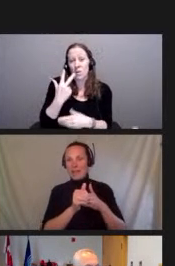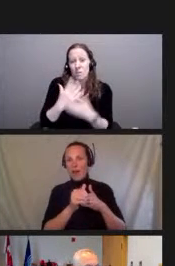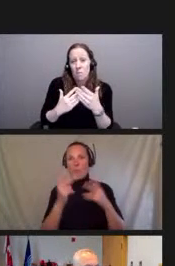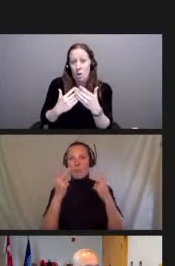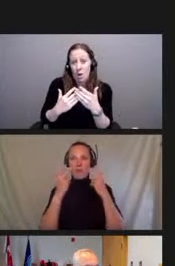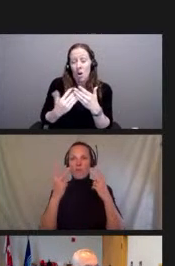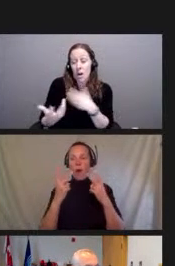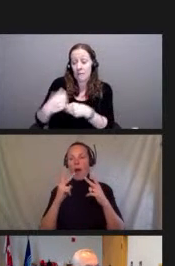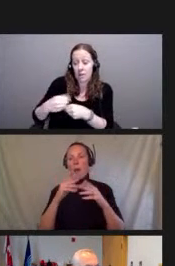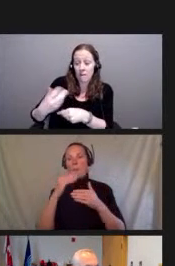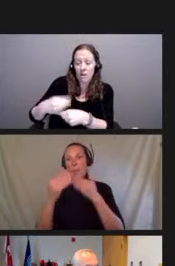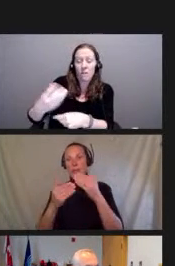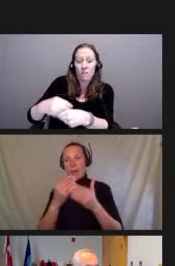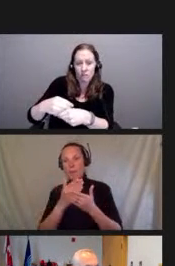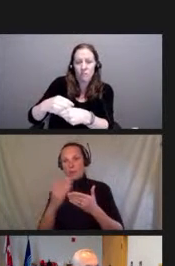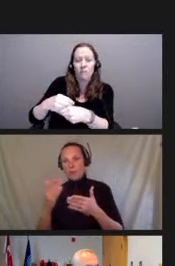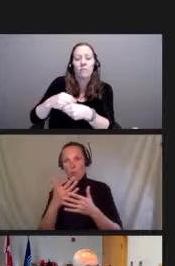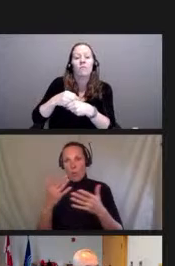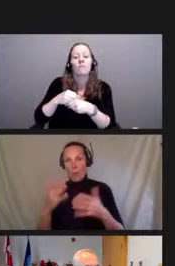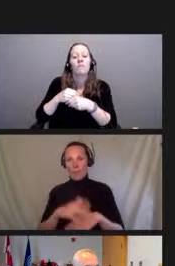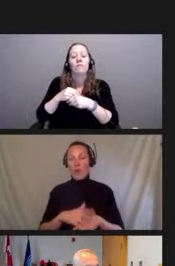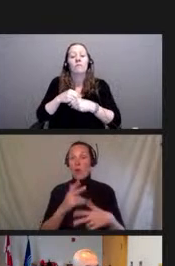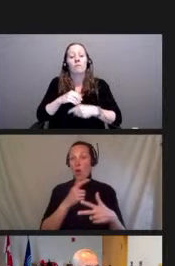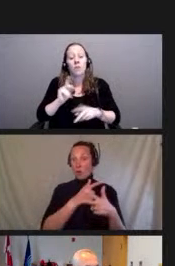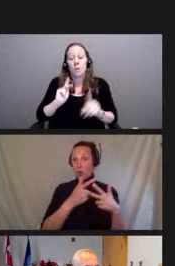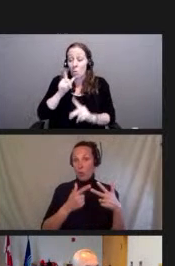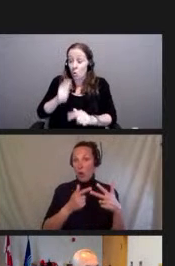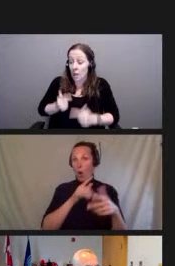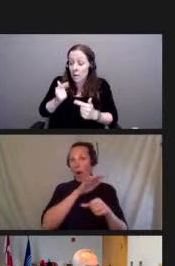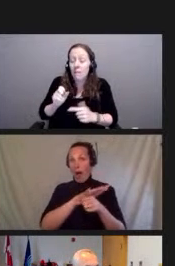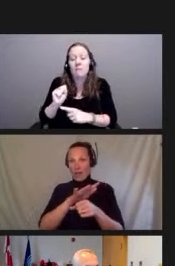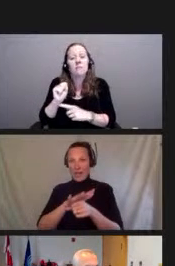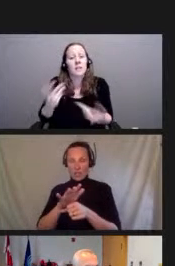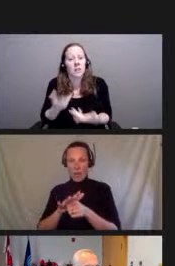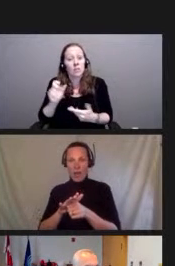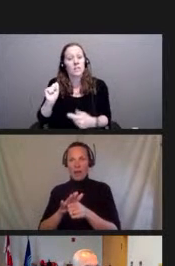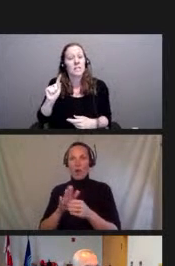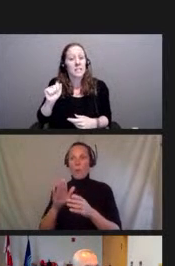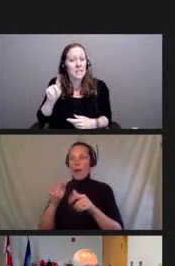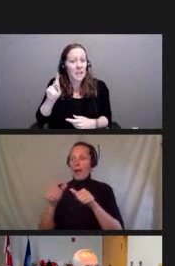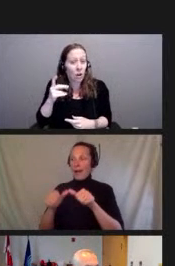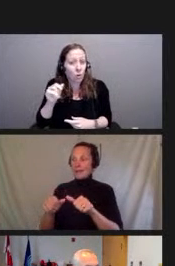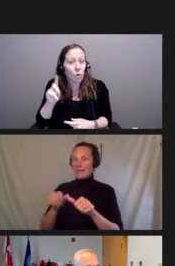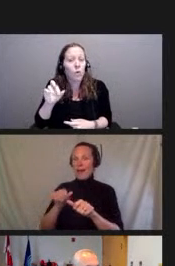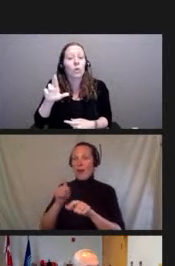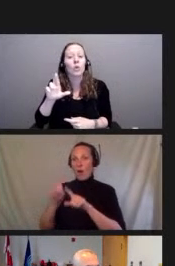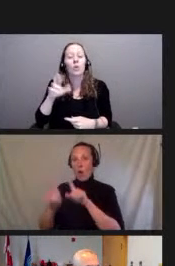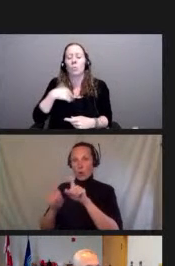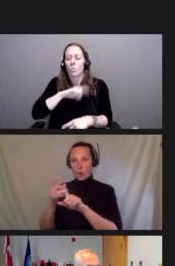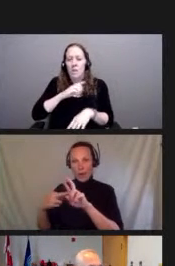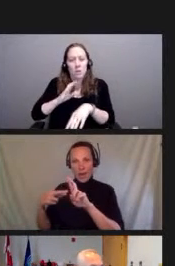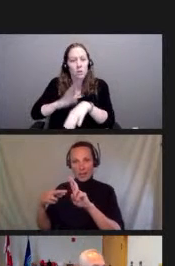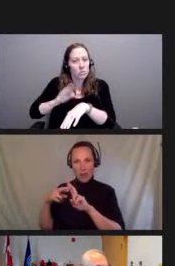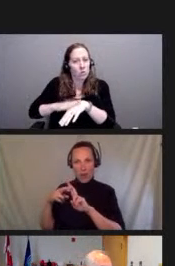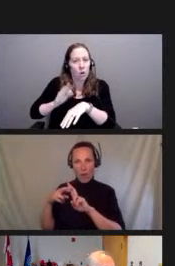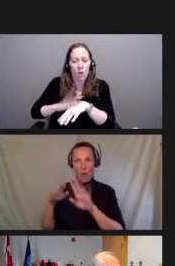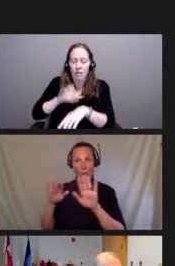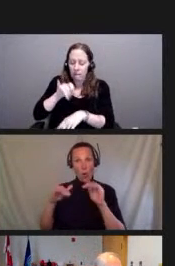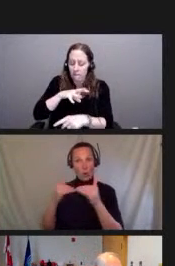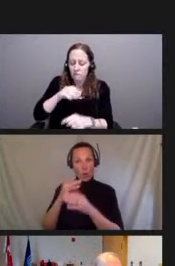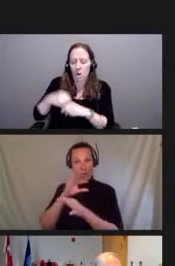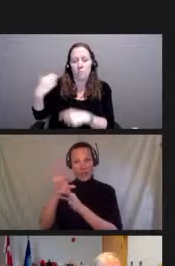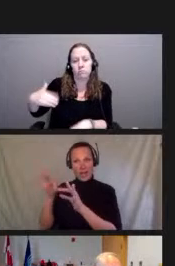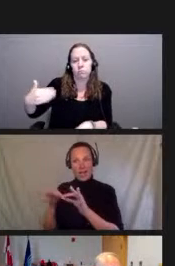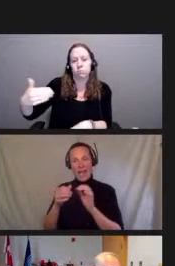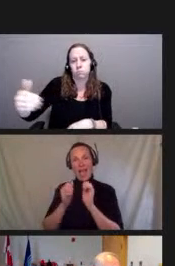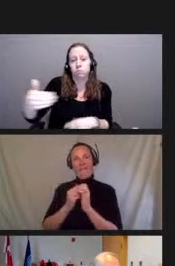throughout the process, consultation with residents and stakeholders underpins all stages of development of the waste plan. I will now hand